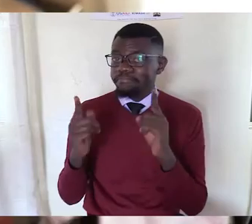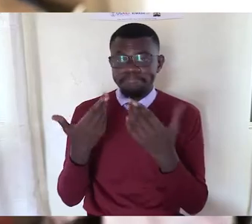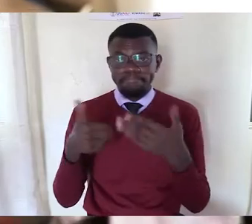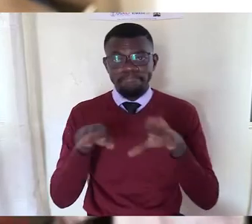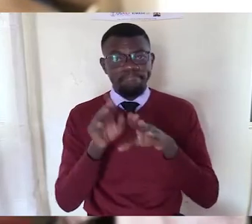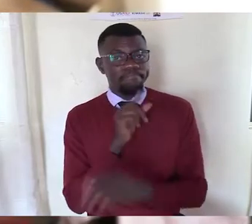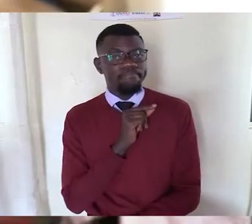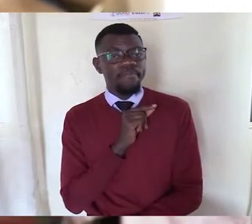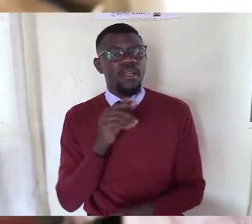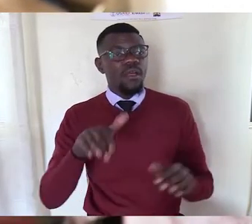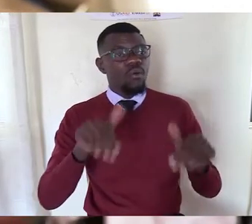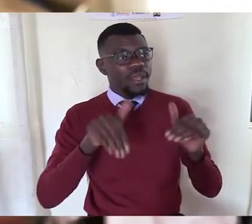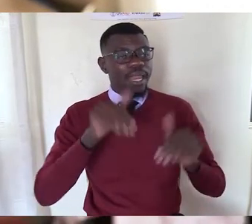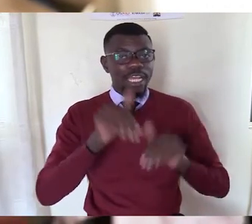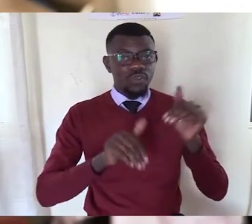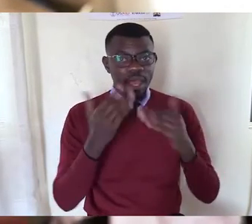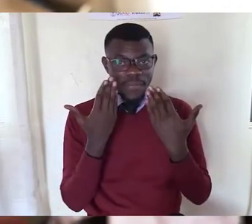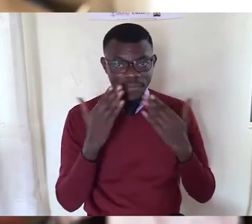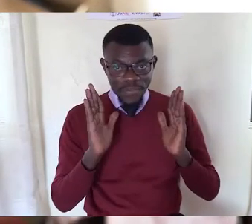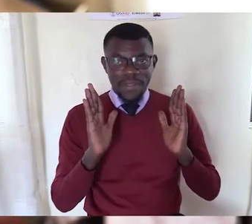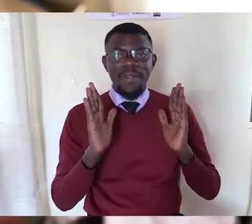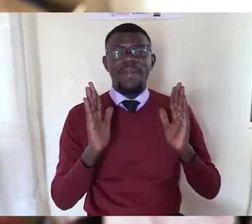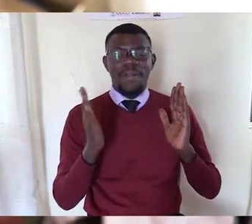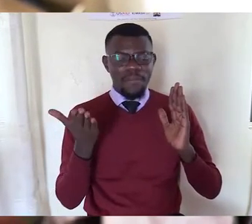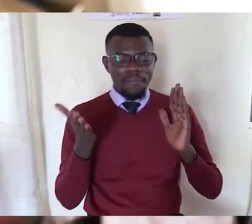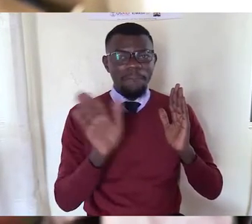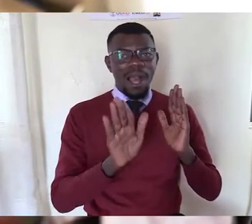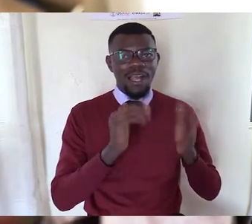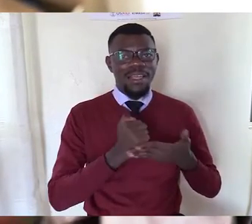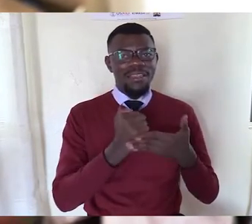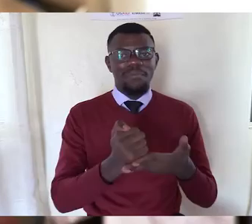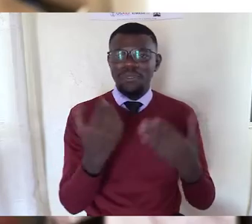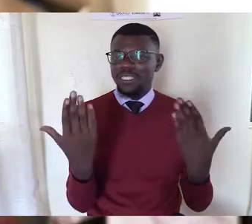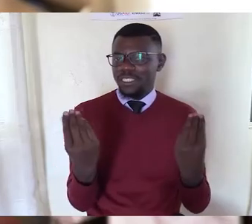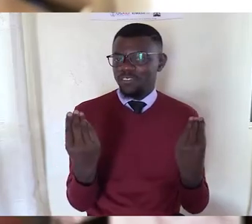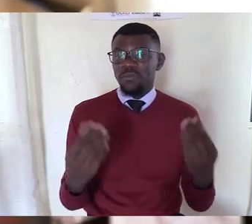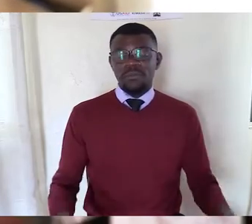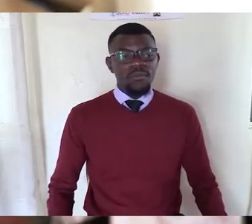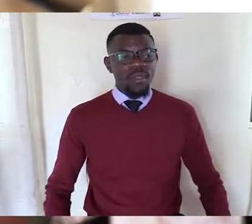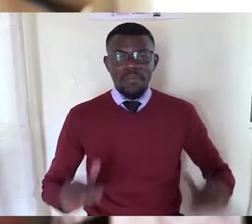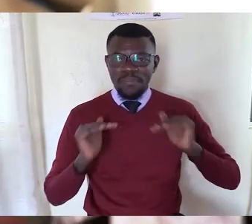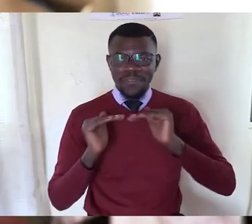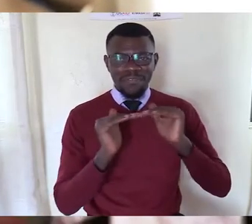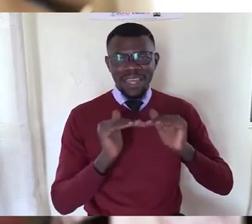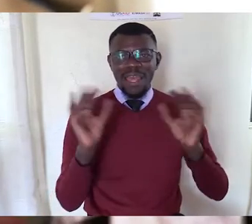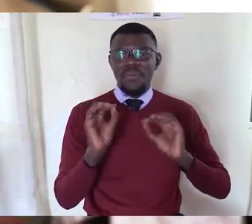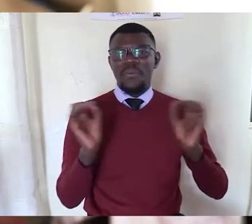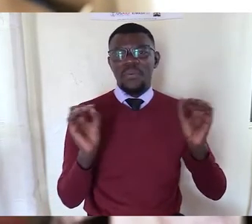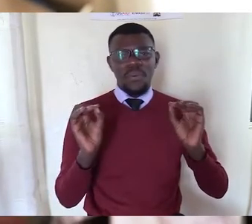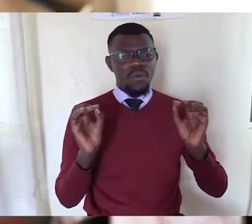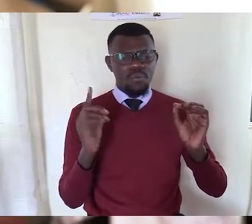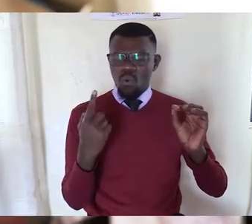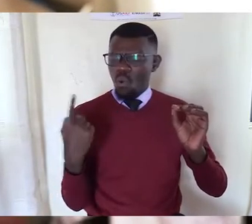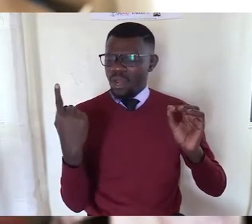mpaka wakati elections itaisha ndio tutarudi pale. It is unfair because it is the only space you